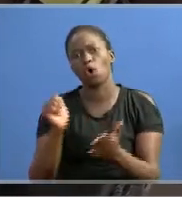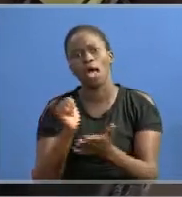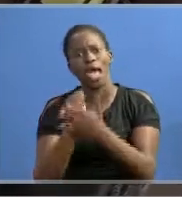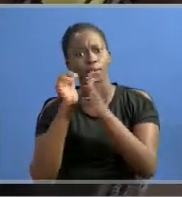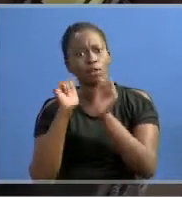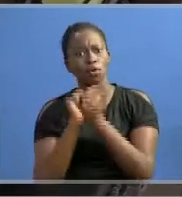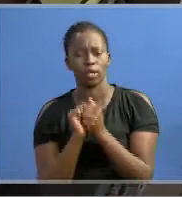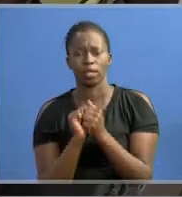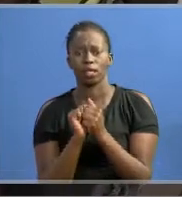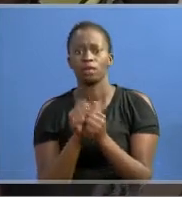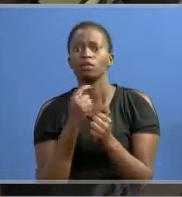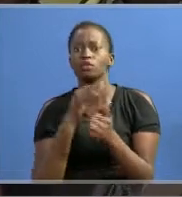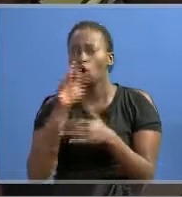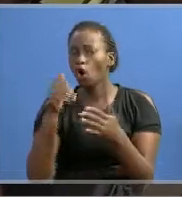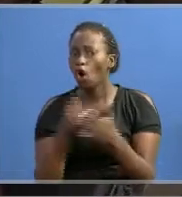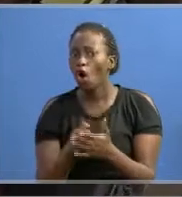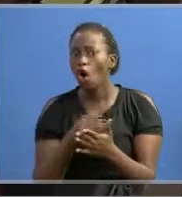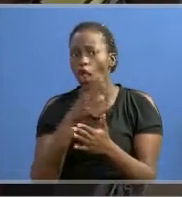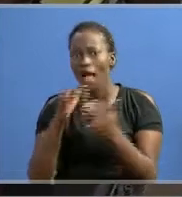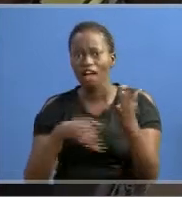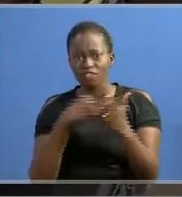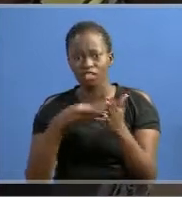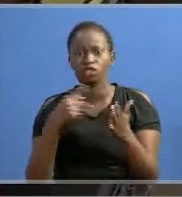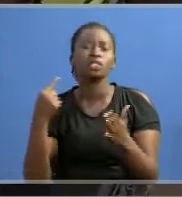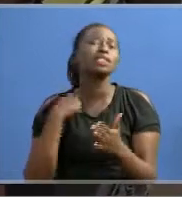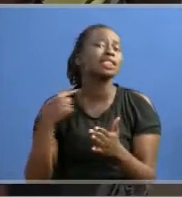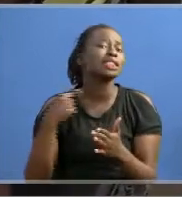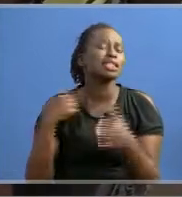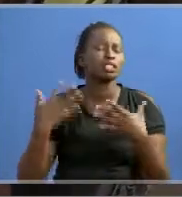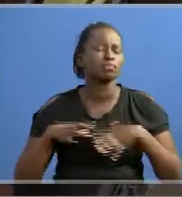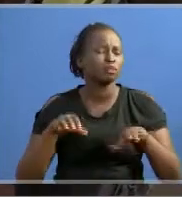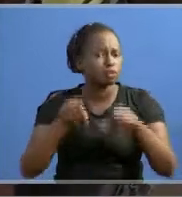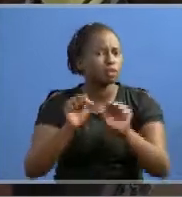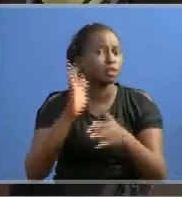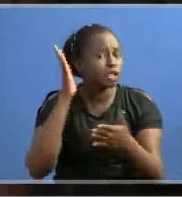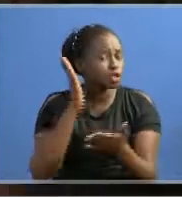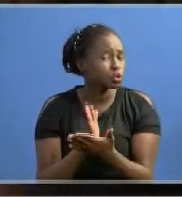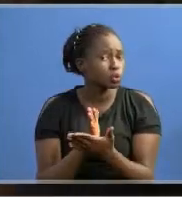sababu most of the insurance companies zilikuwa za kudanganya watu wa pikipiki ama si hivyo.